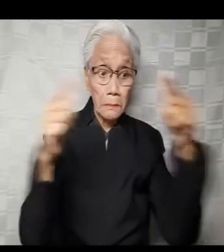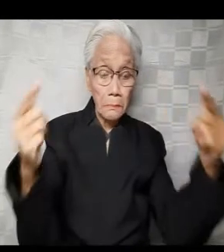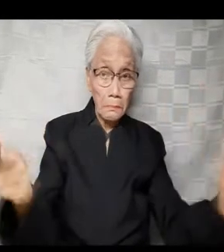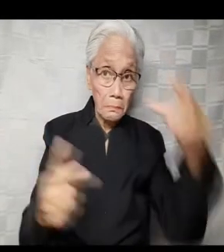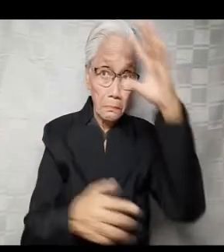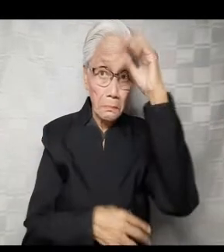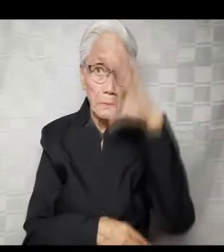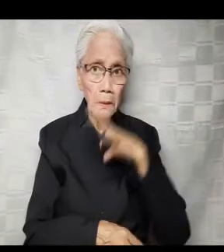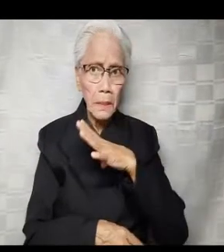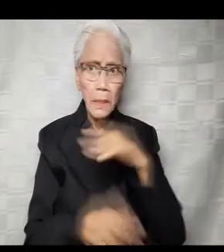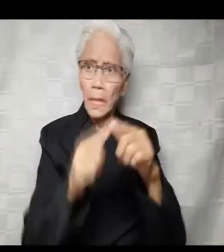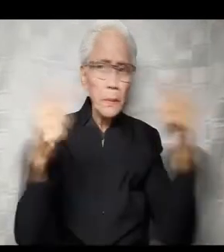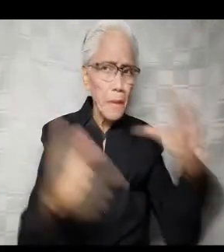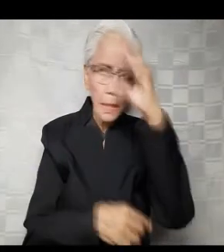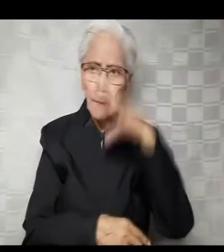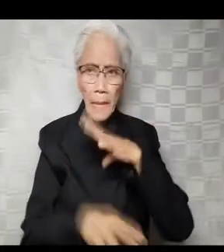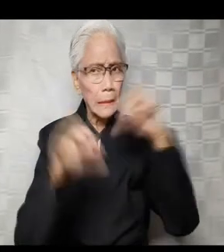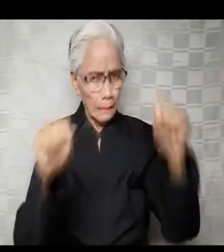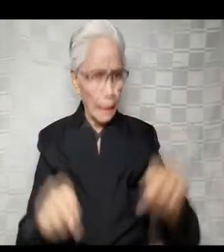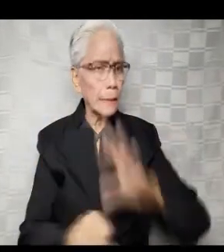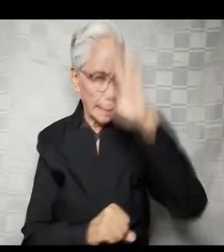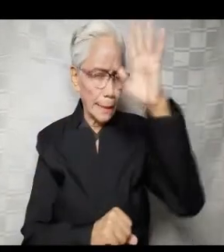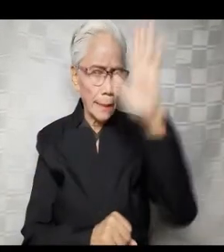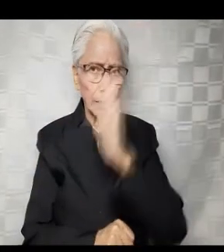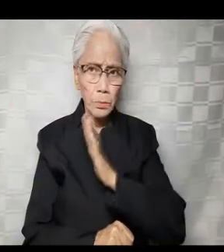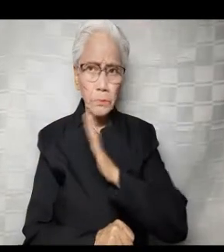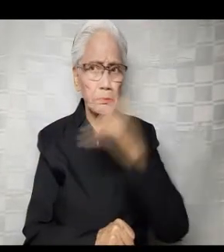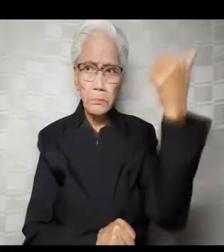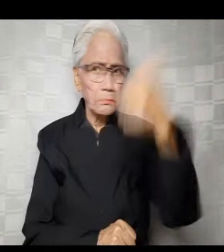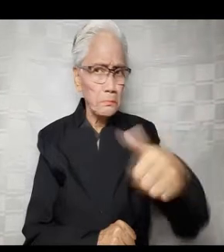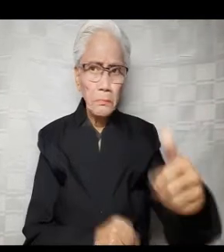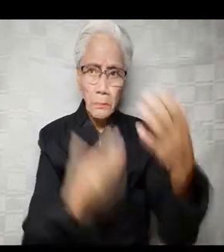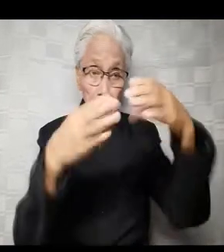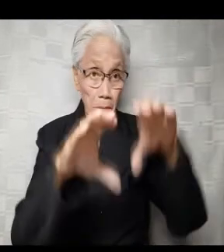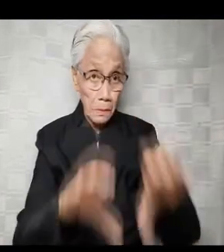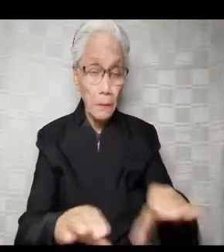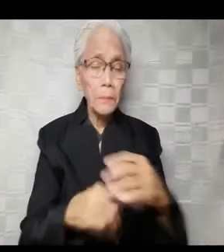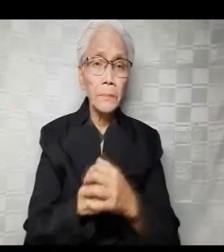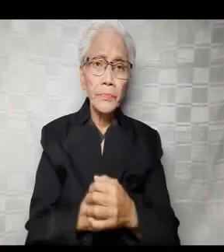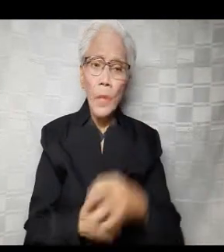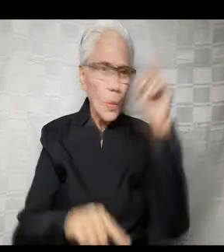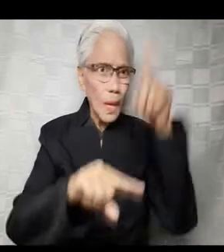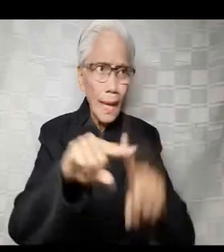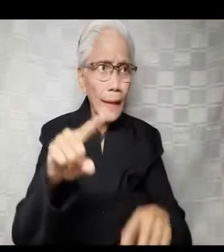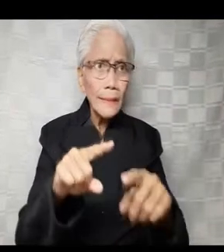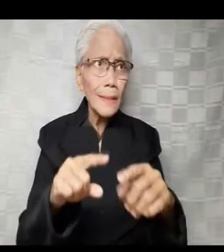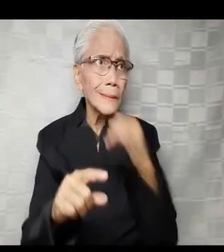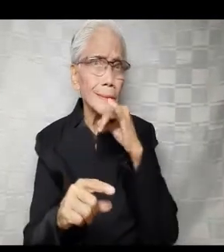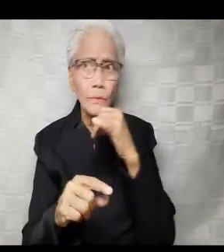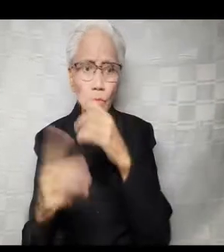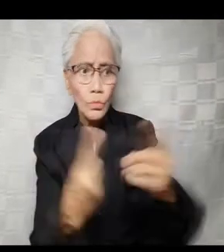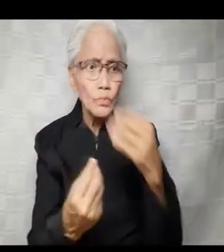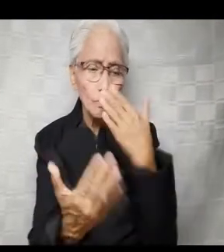great. Great men create good in every circumstance consistently. We